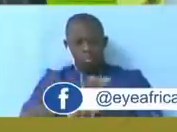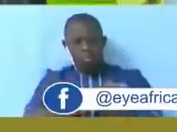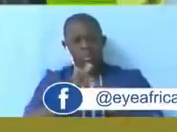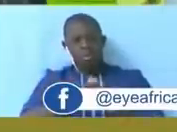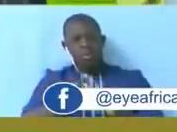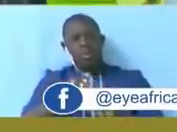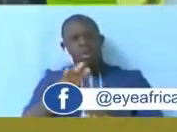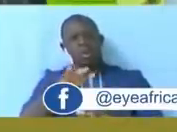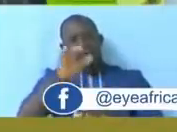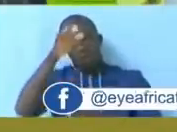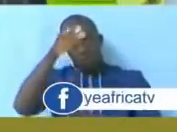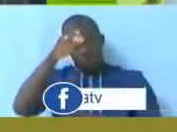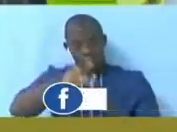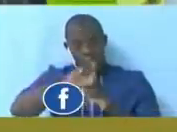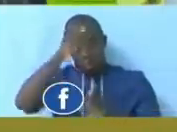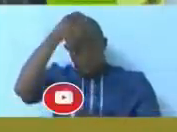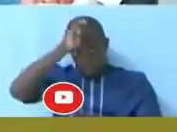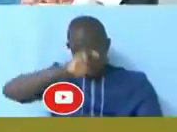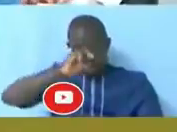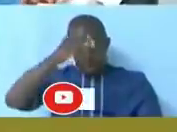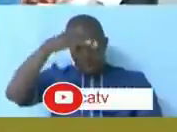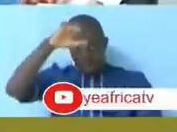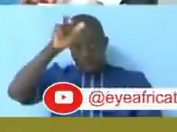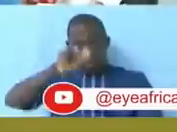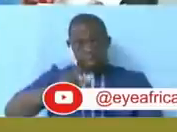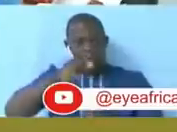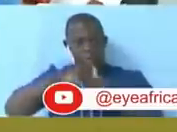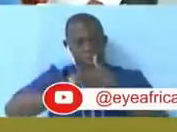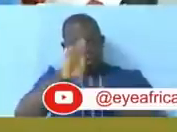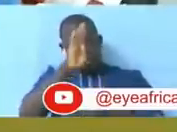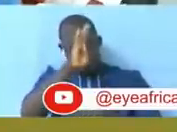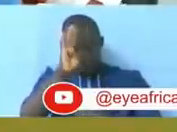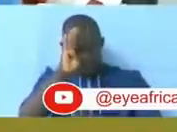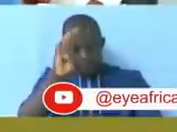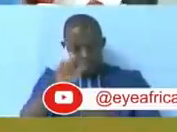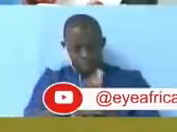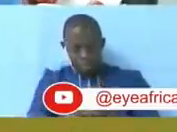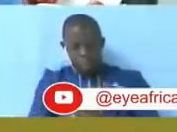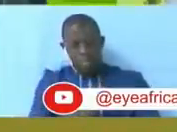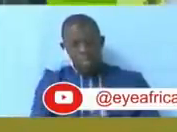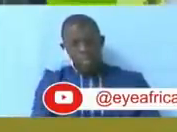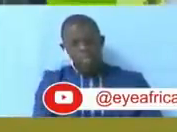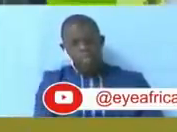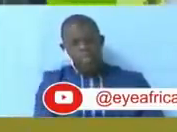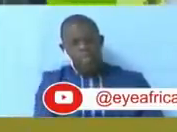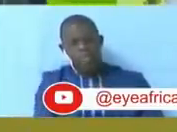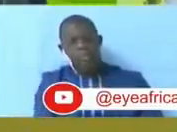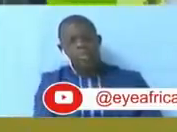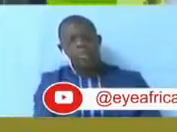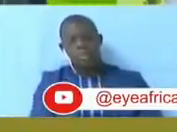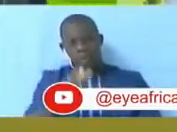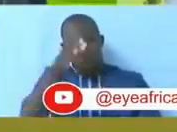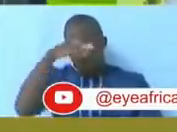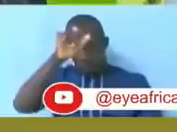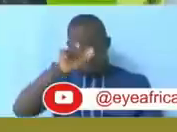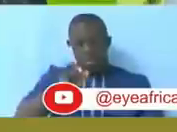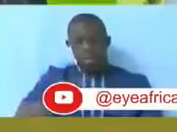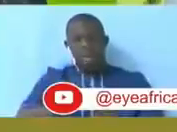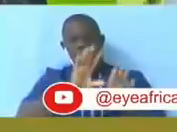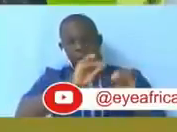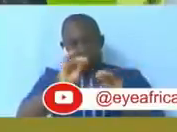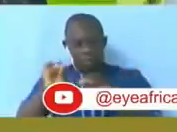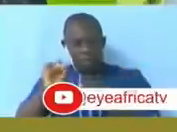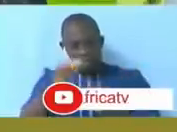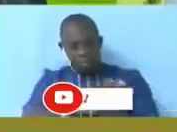was then police commissioner in Brikama. Jesus lem police or la commissioner de Brikama tundo ro. It was the commissioner of operations who asked